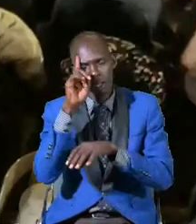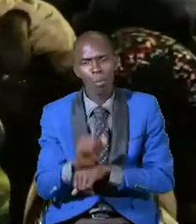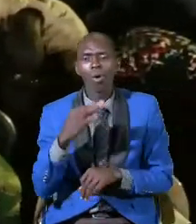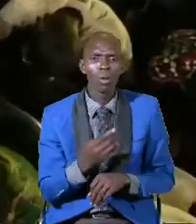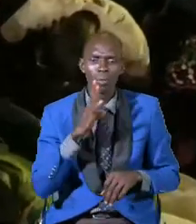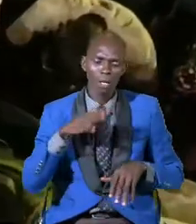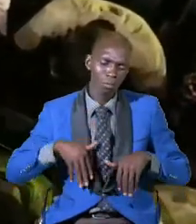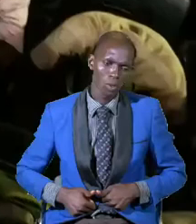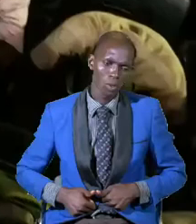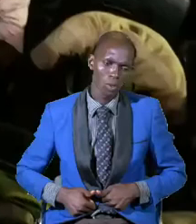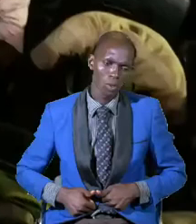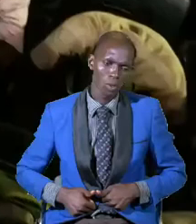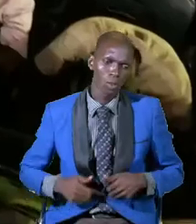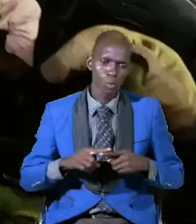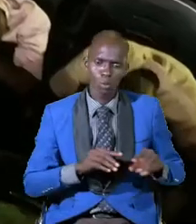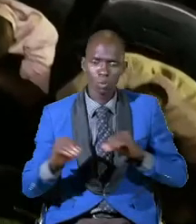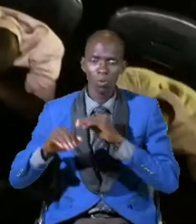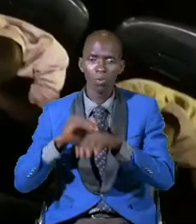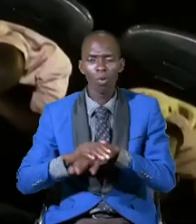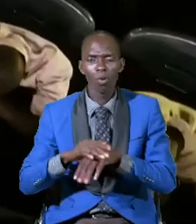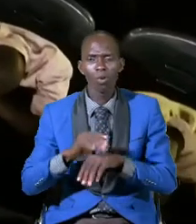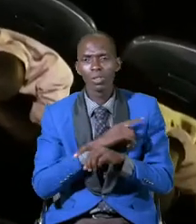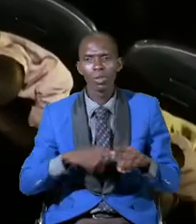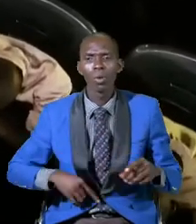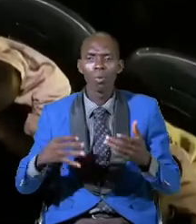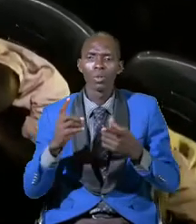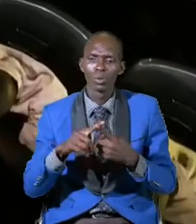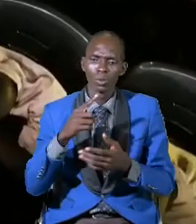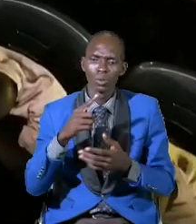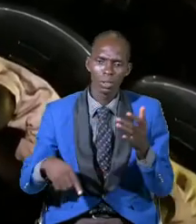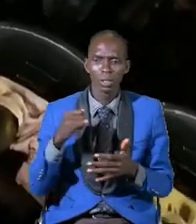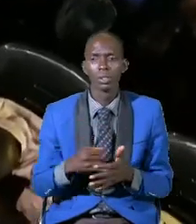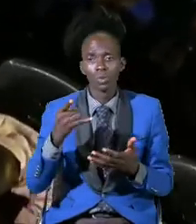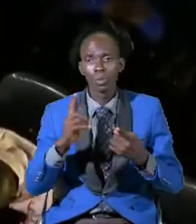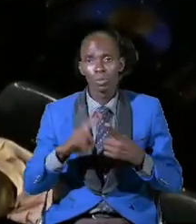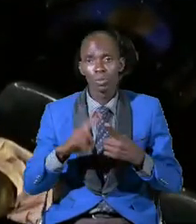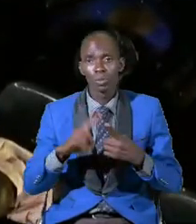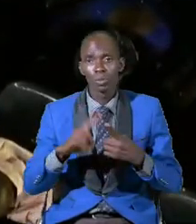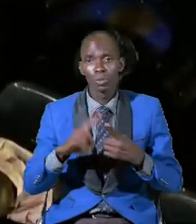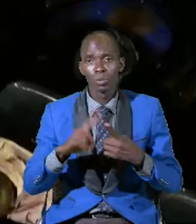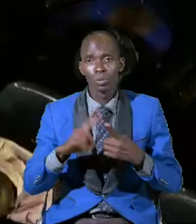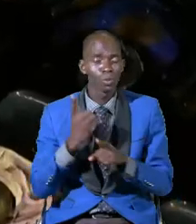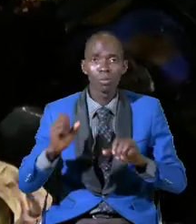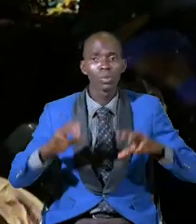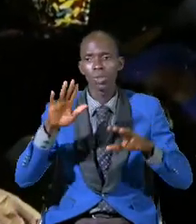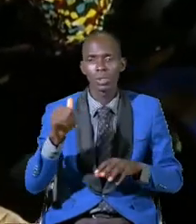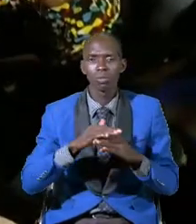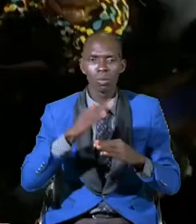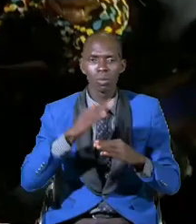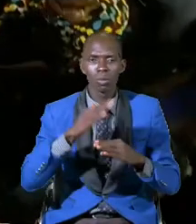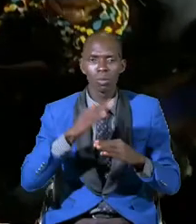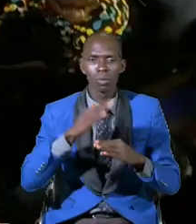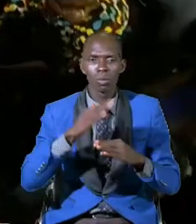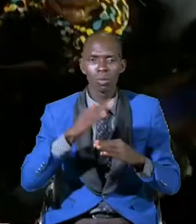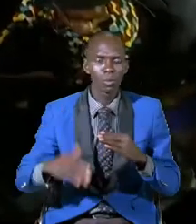the Lord wants to cancel it now. And you're giving yourself fully, surrendering yourself fully, wholeheartedly unto the Lord. Wherever